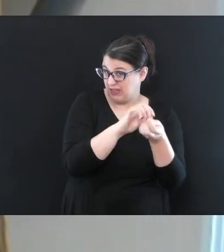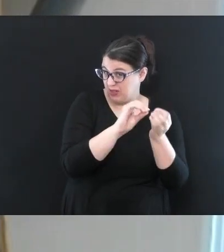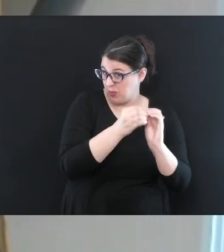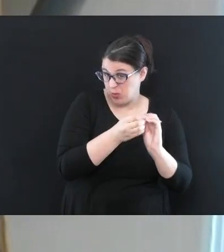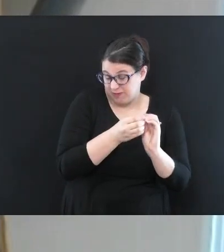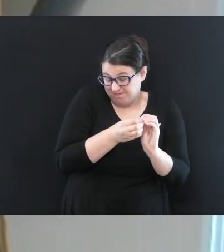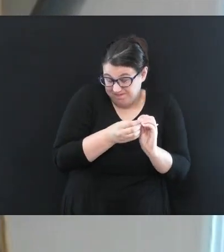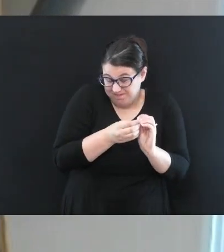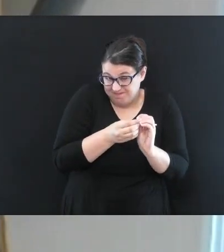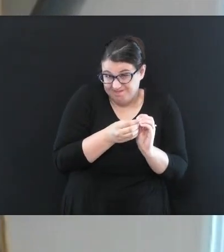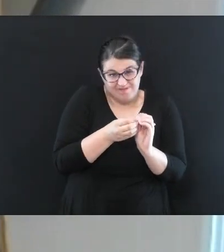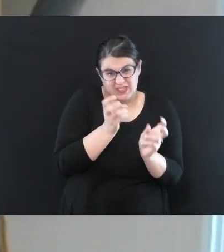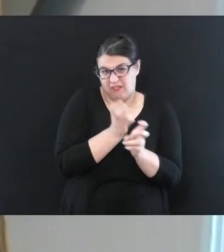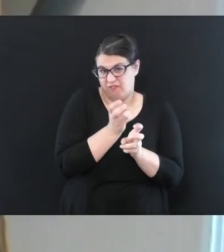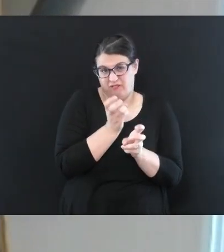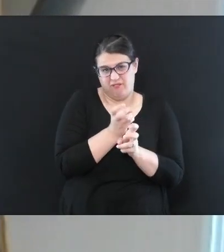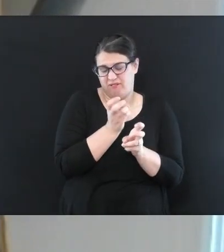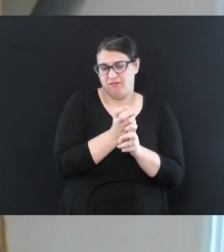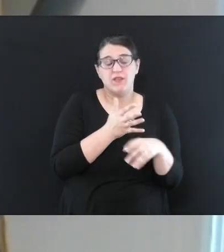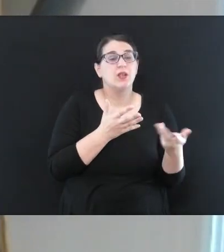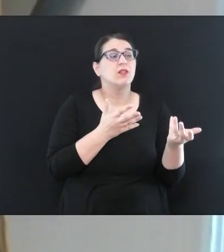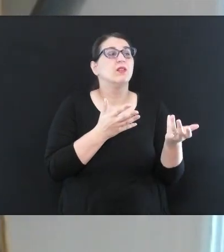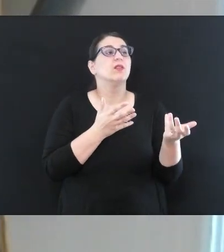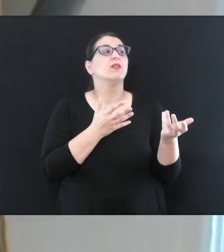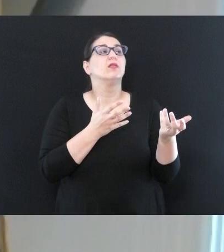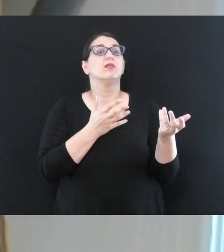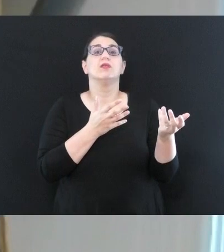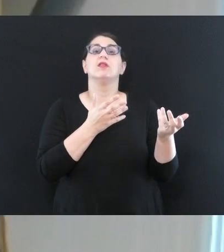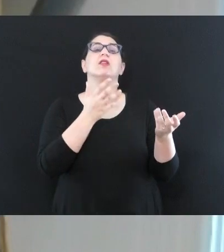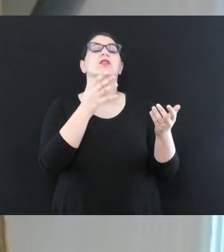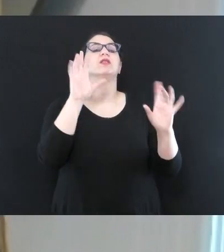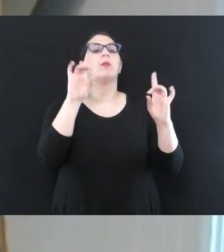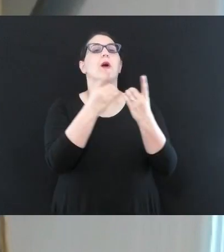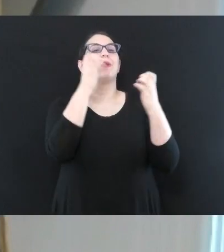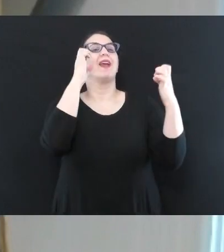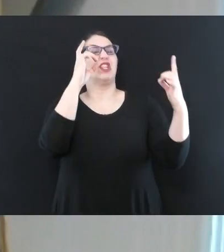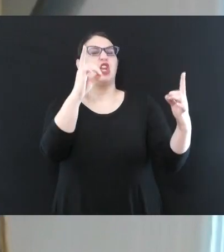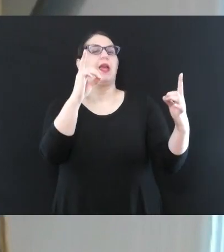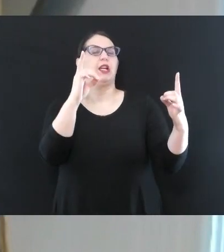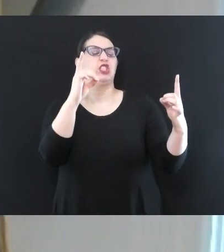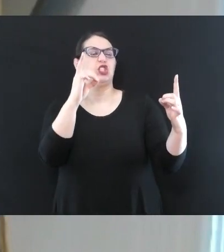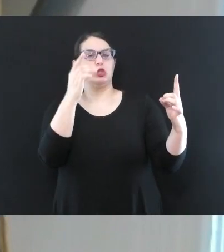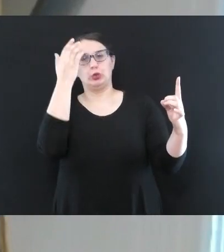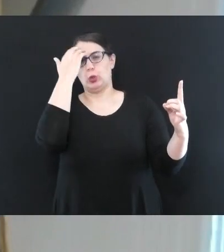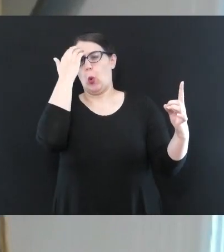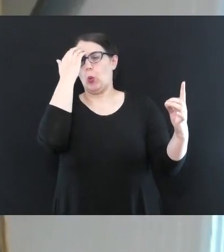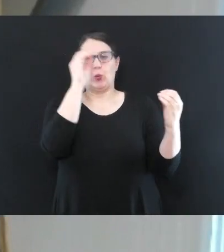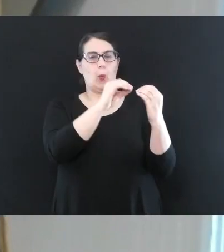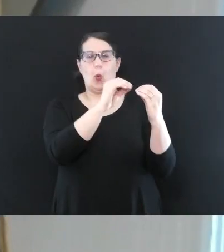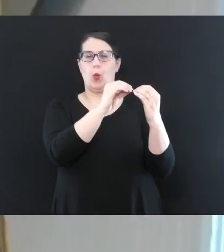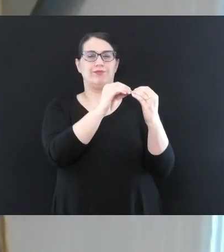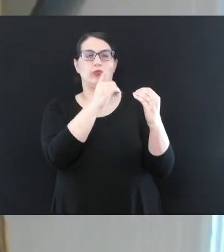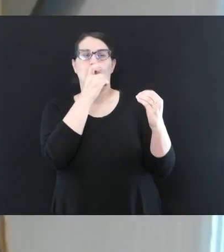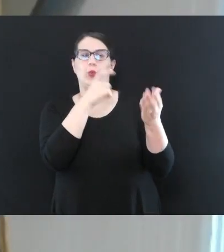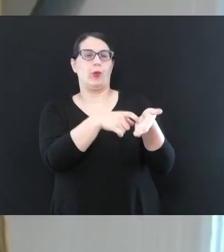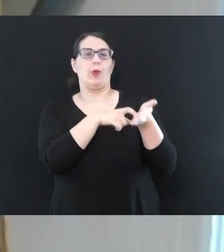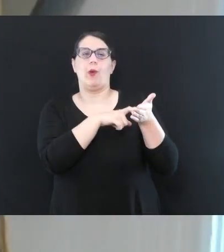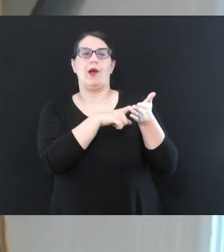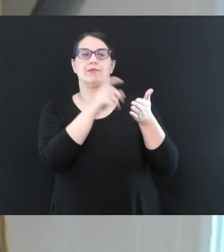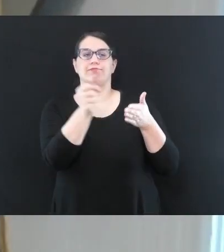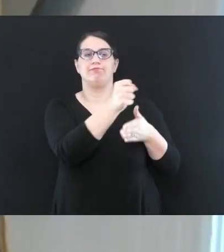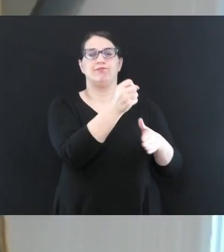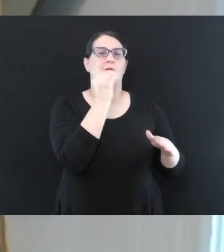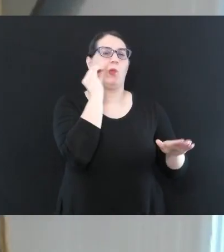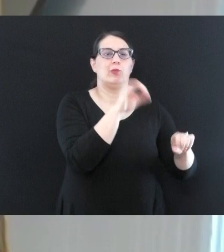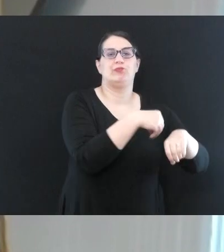more numbers to tell you how many have had to go into remote learning. But, you know, the Department of Education right now is listing